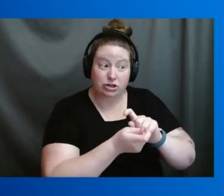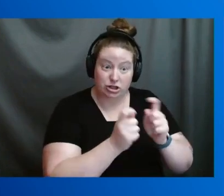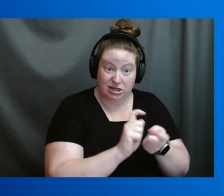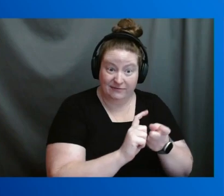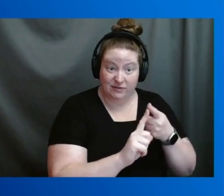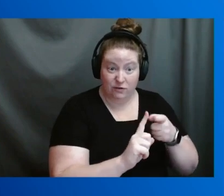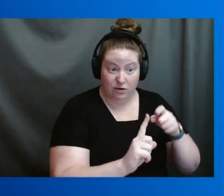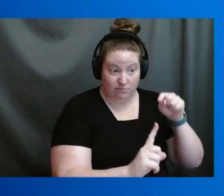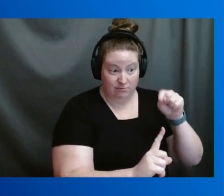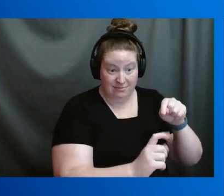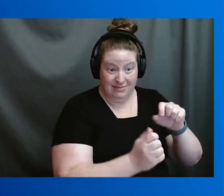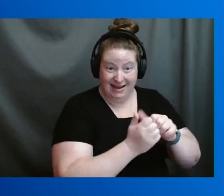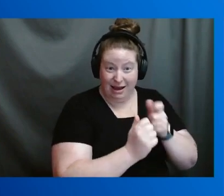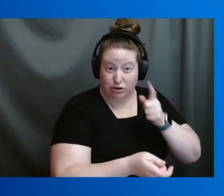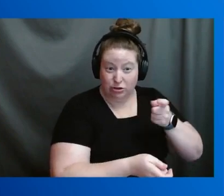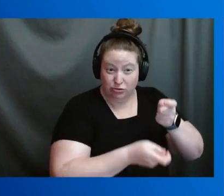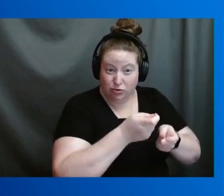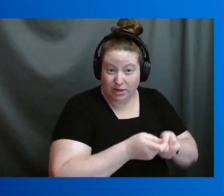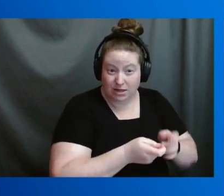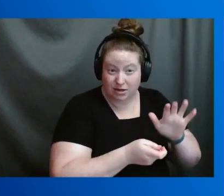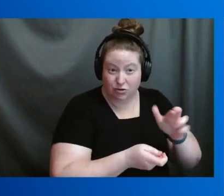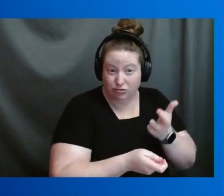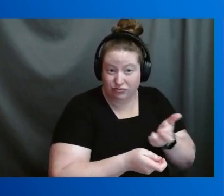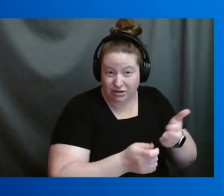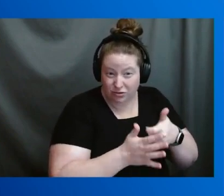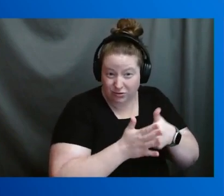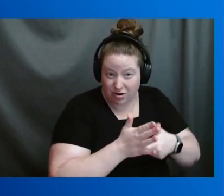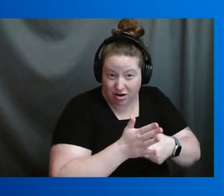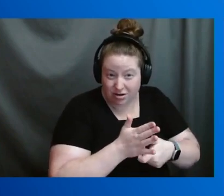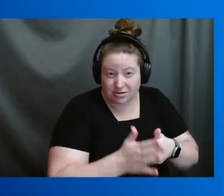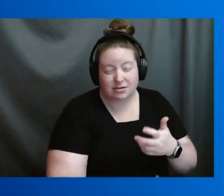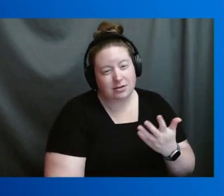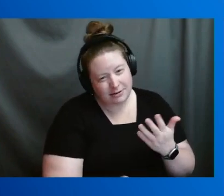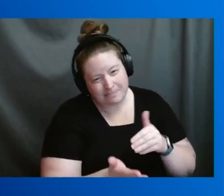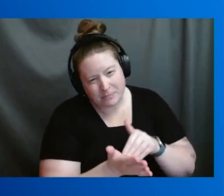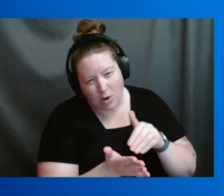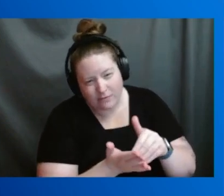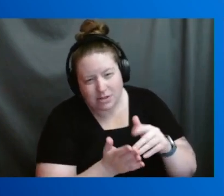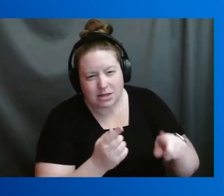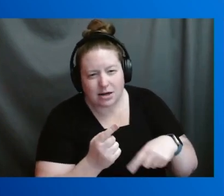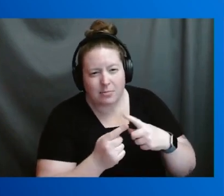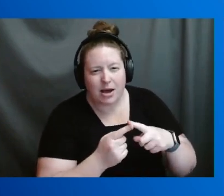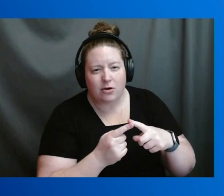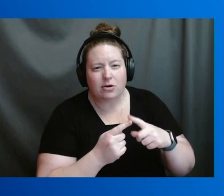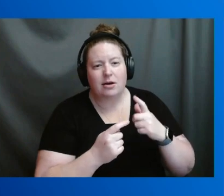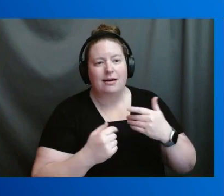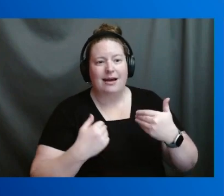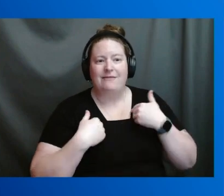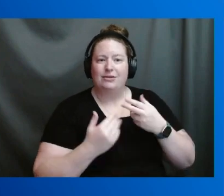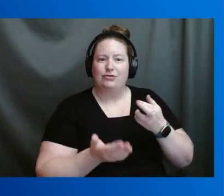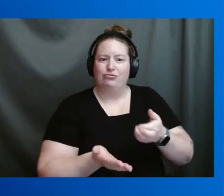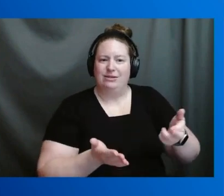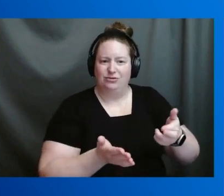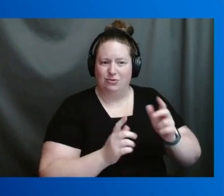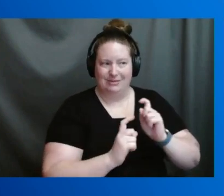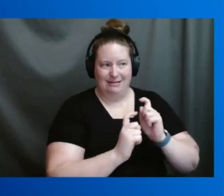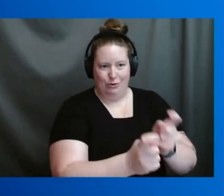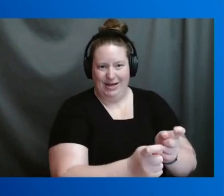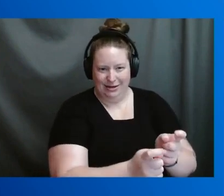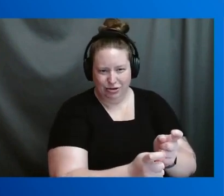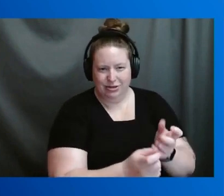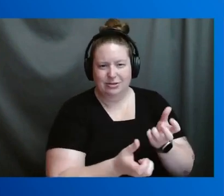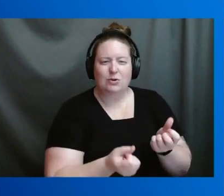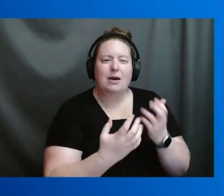do you tweak your per resource cost, which often than not is about tweaking the resource allocation on it. So it may be how much bandwidth